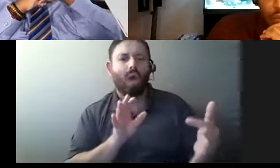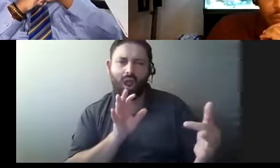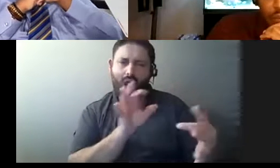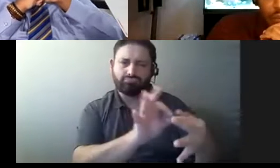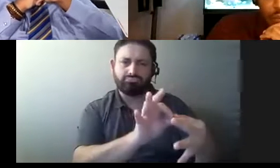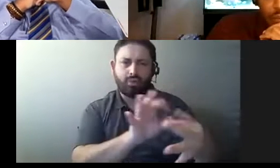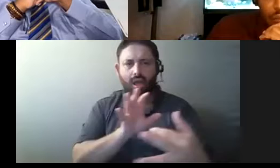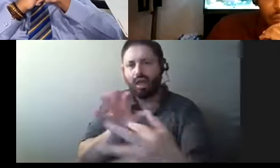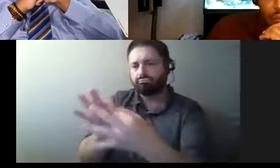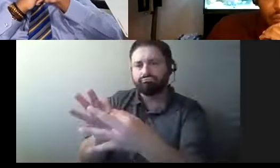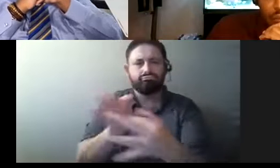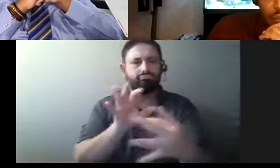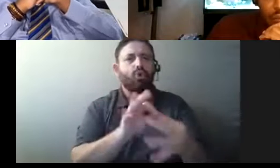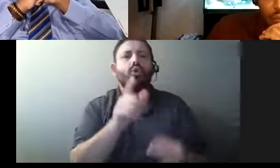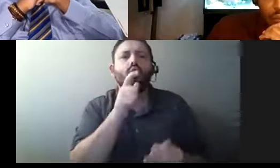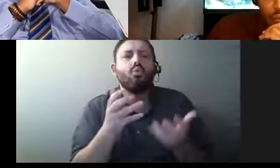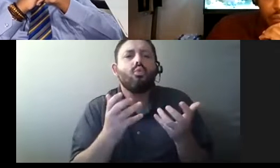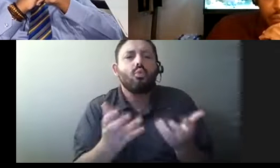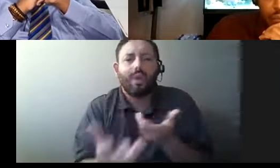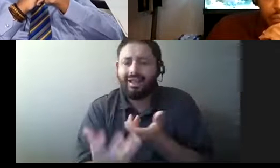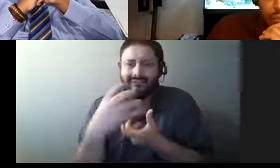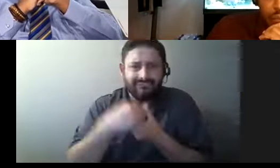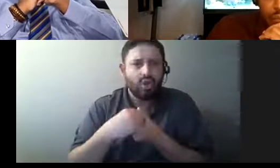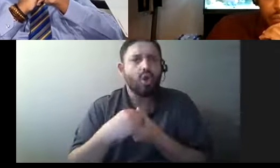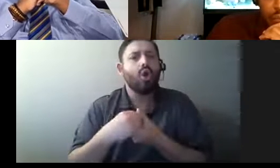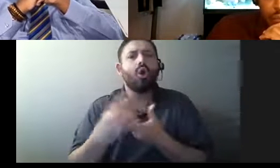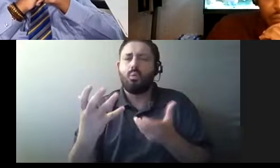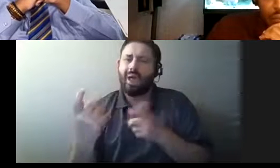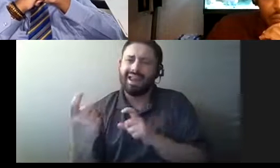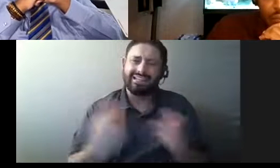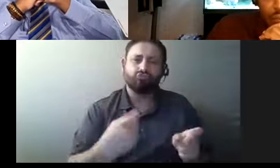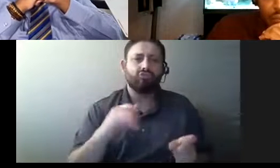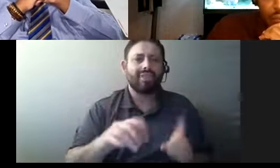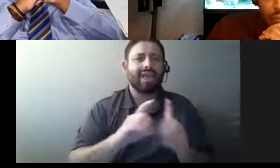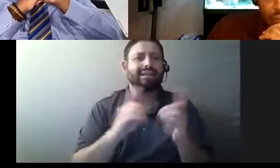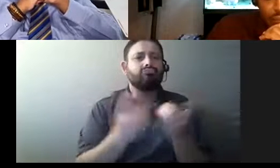who want to be a part, who want to contribute to the district, who want to be that voice,